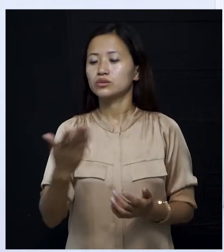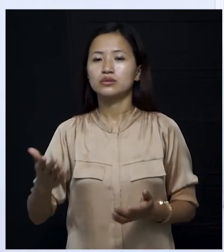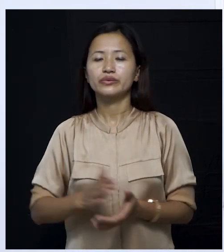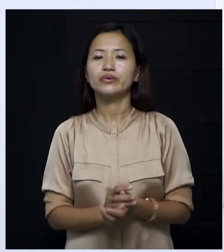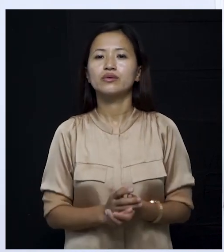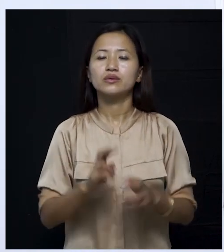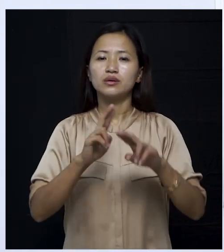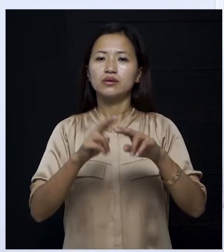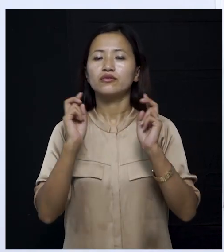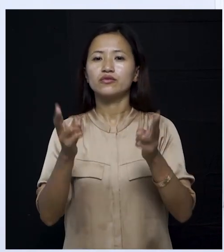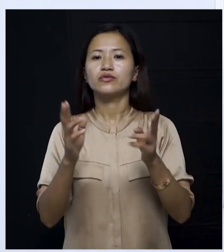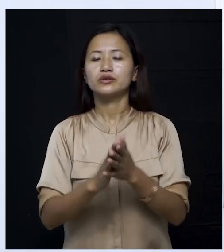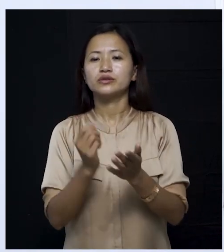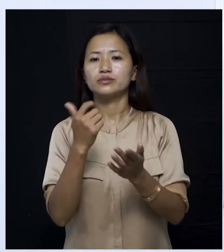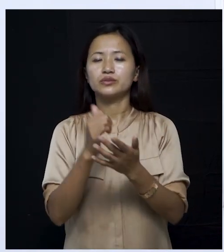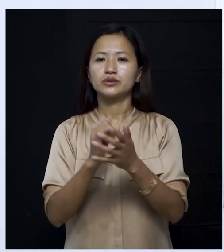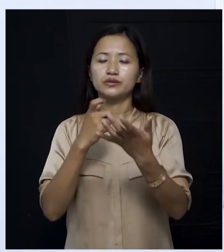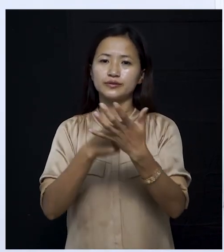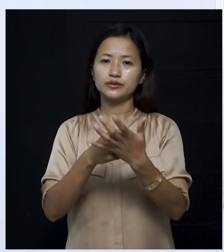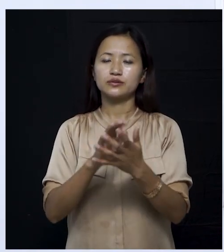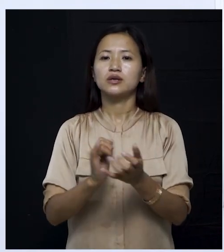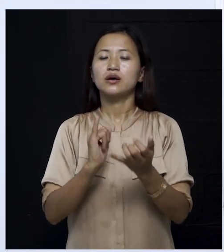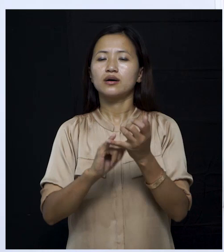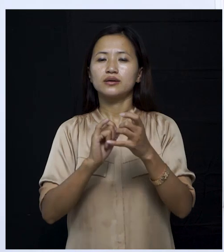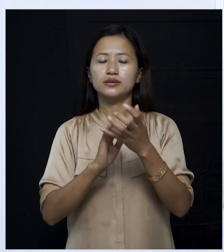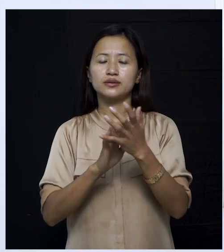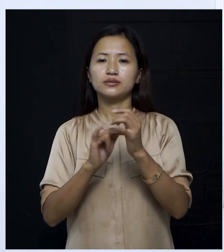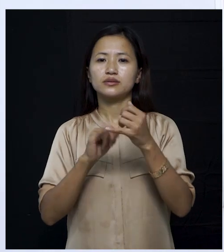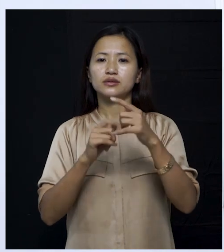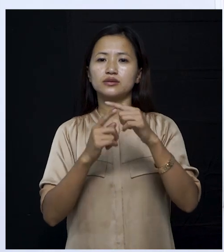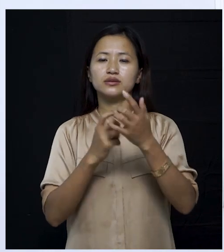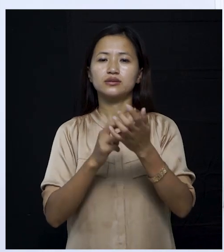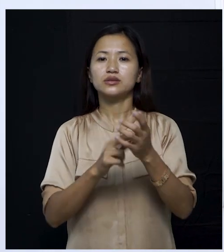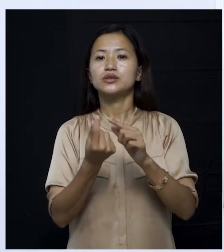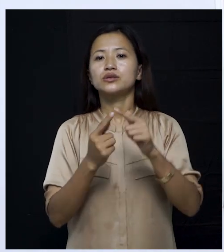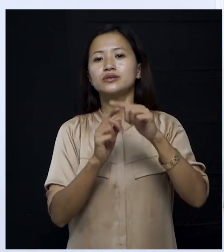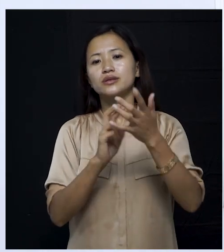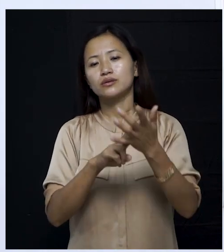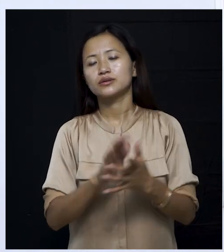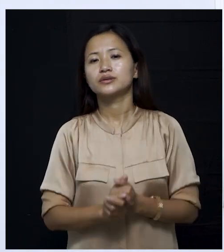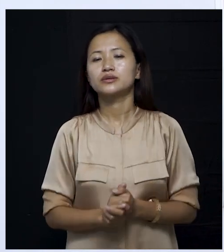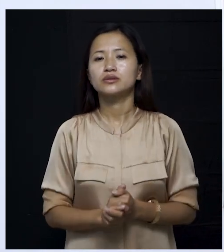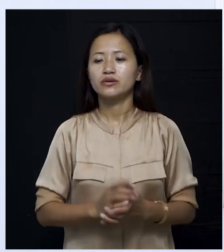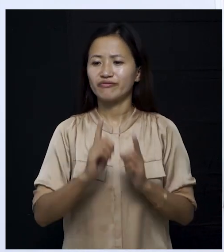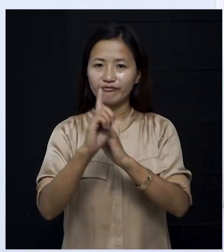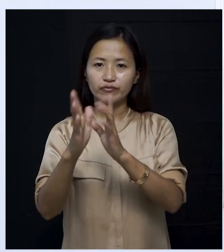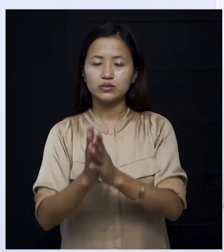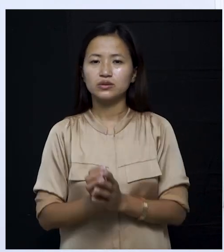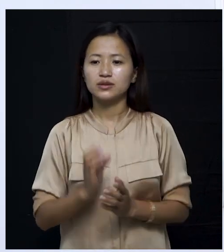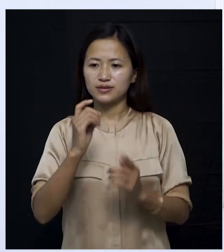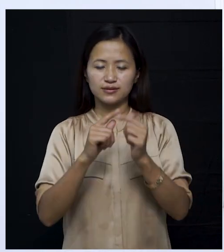the formal financial institution, okay, where you need or you follow certain set